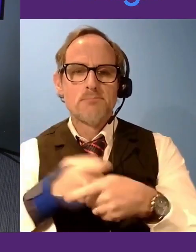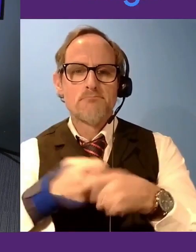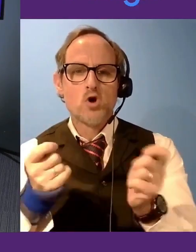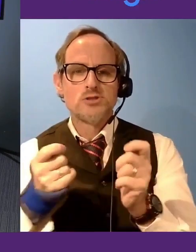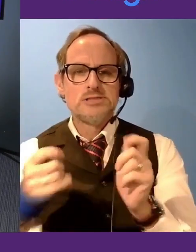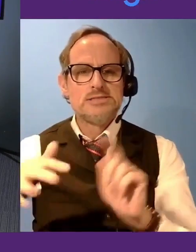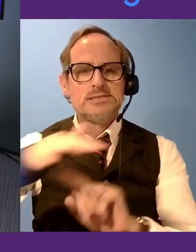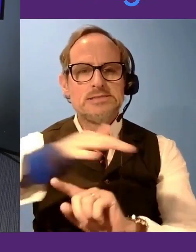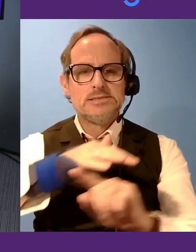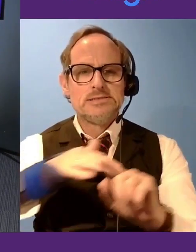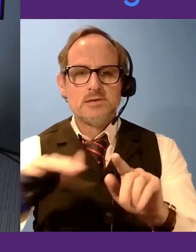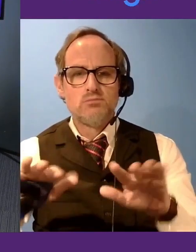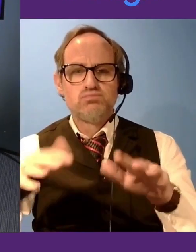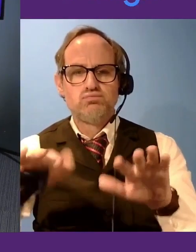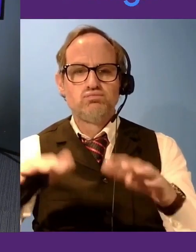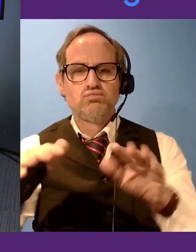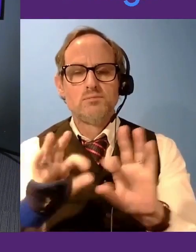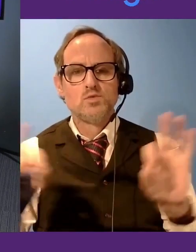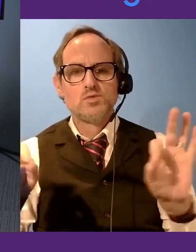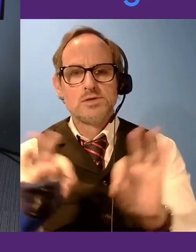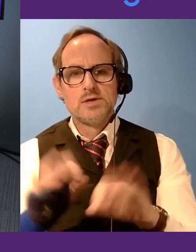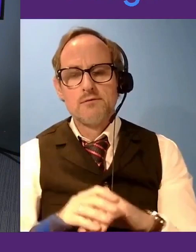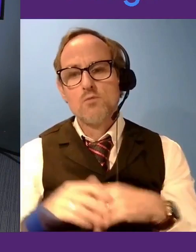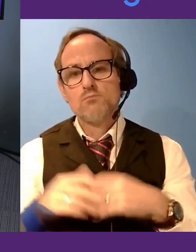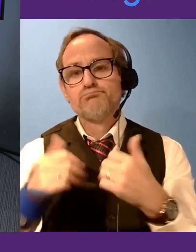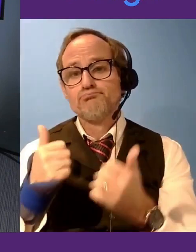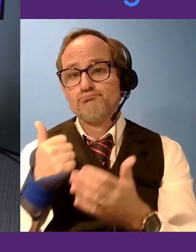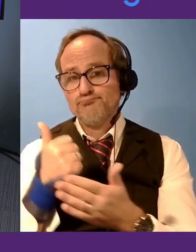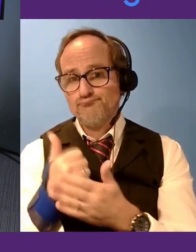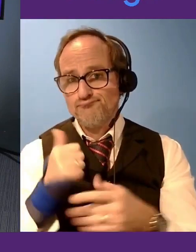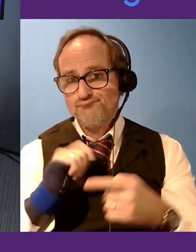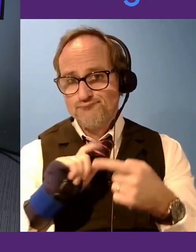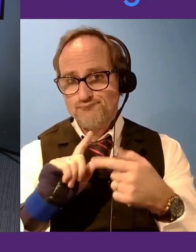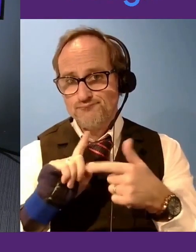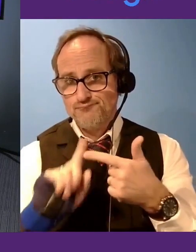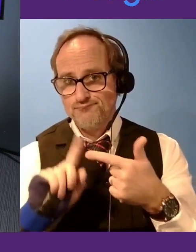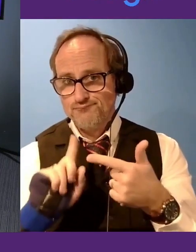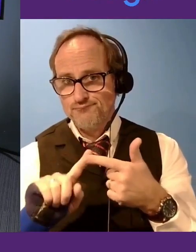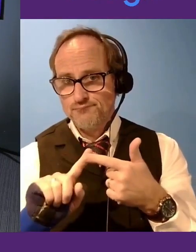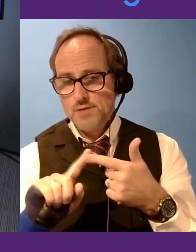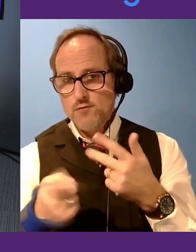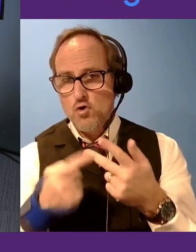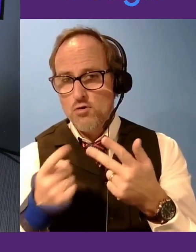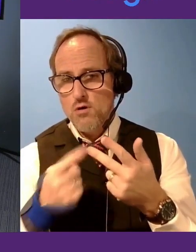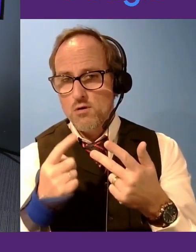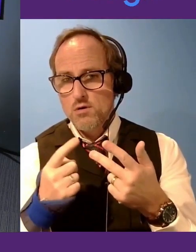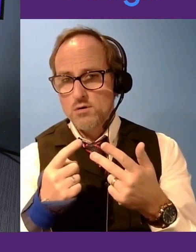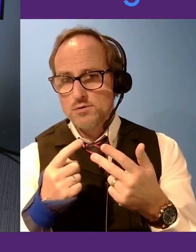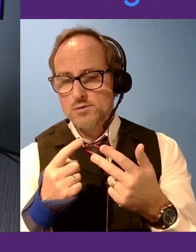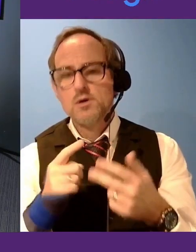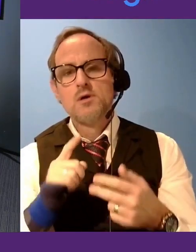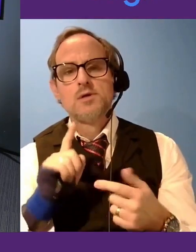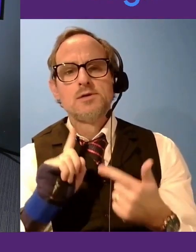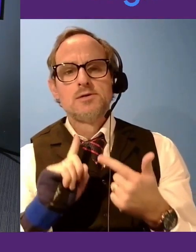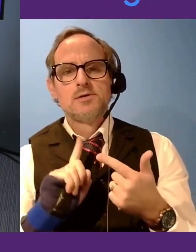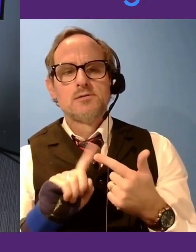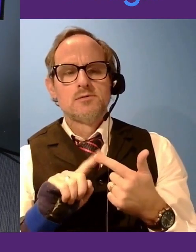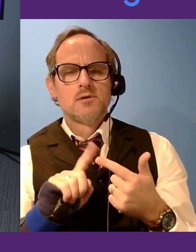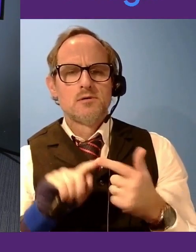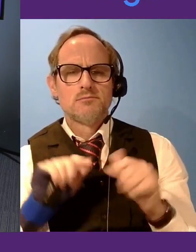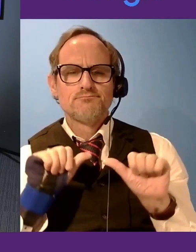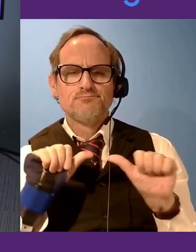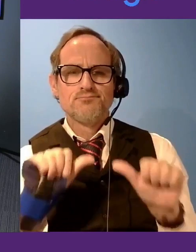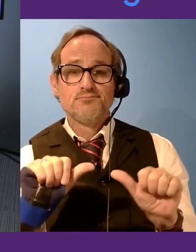Fantastic. So that's number one. Do we have other offers? I was going to say, I really like those